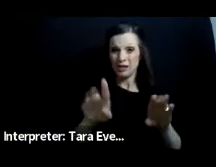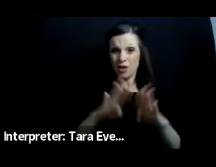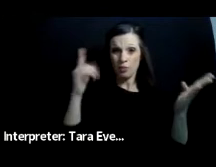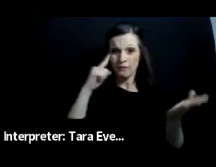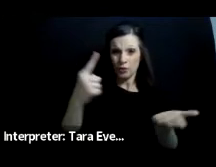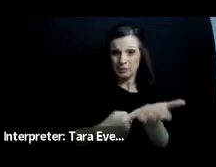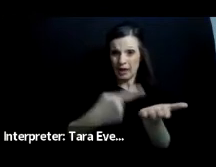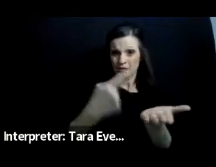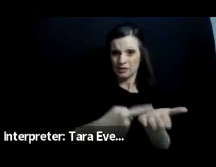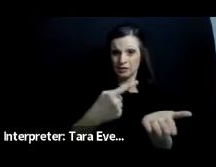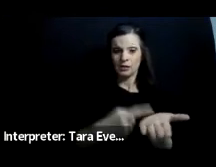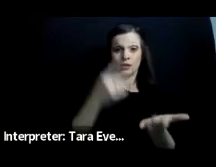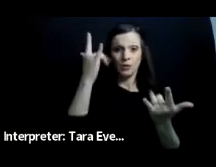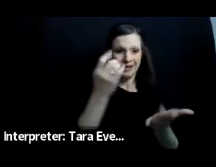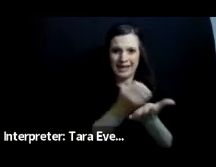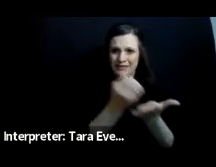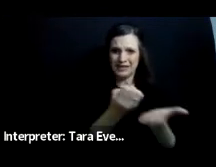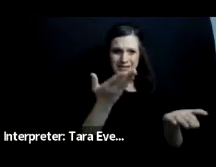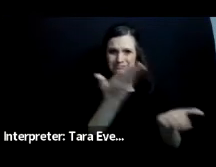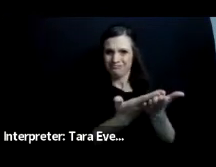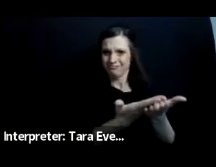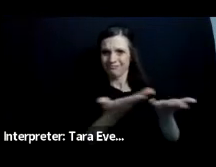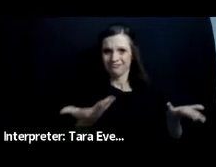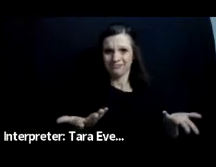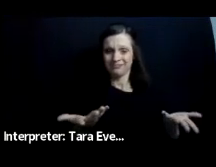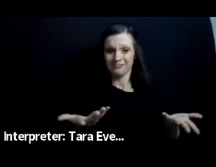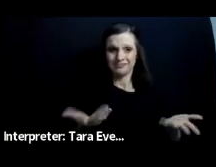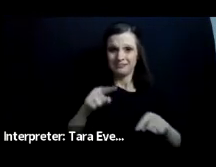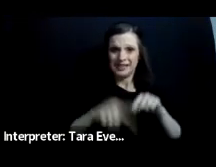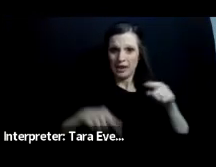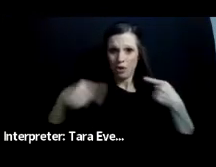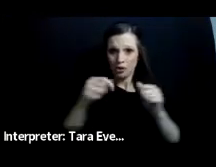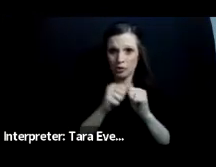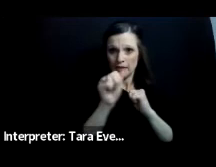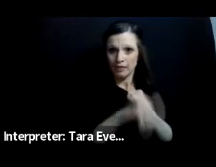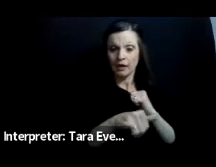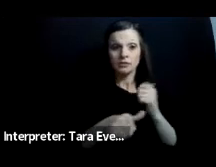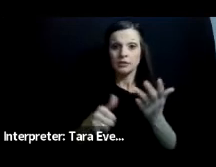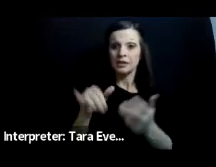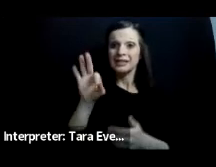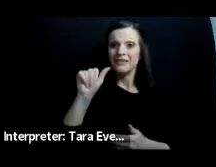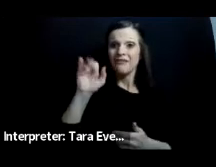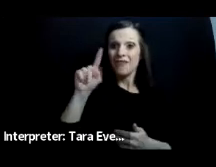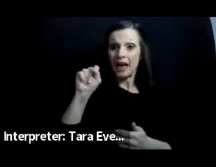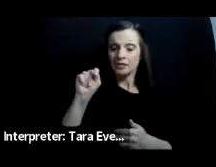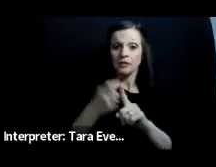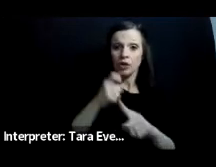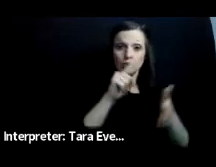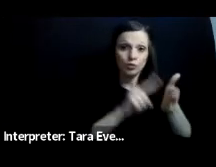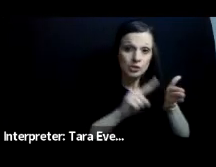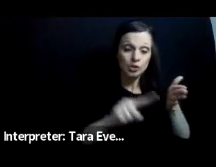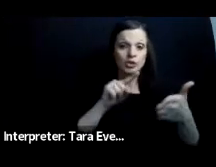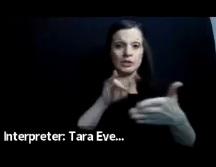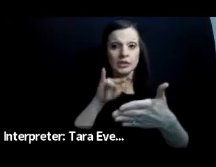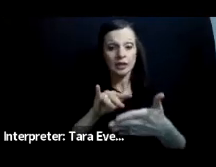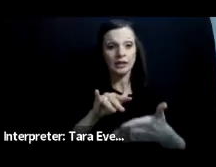the evidence is clear and it's unequivocal. It's a fact born out of decades of research and study, and it's a fact that neither the government nor the public